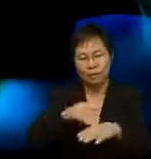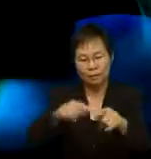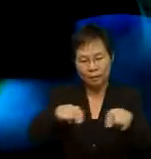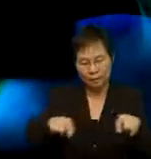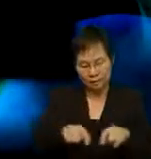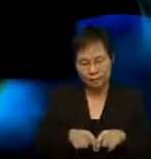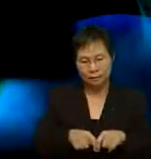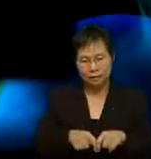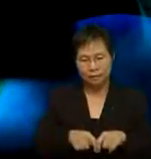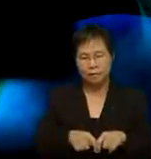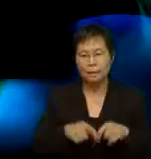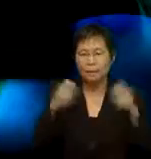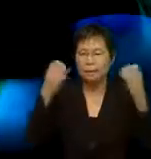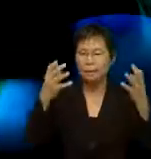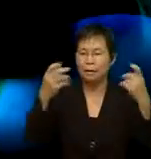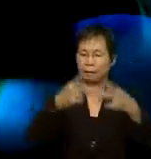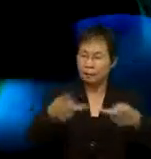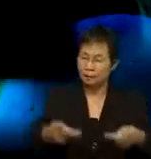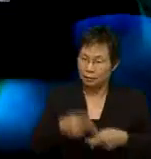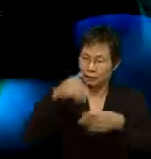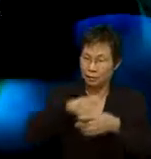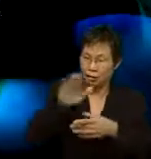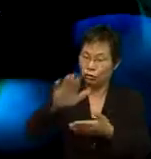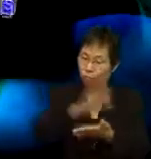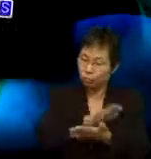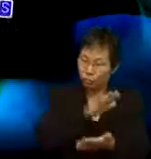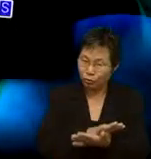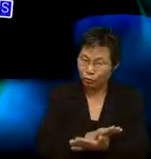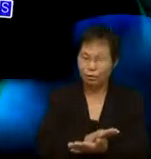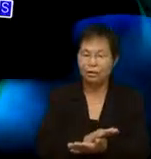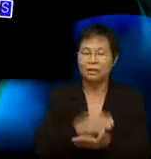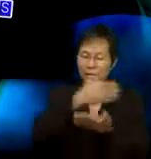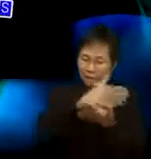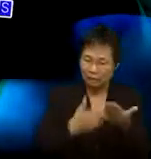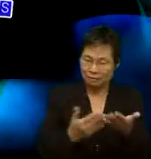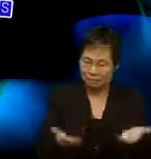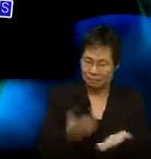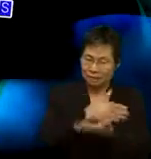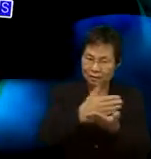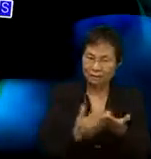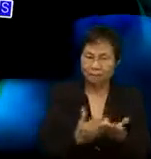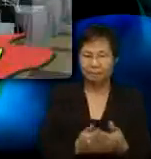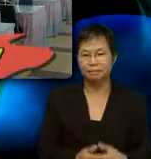places. There are many places in your school. Here are some of them.